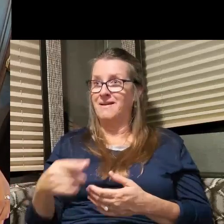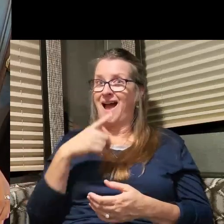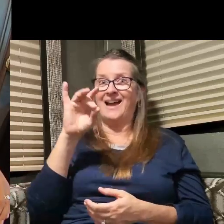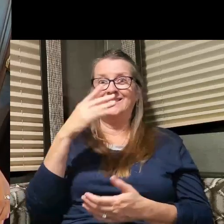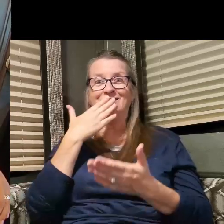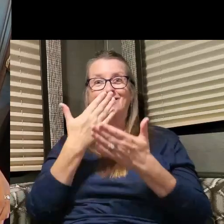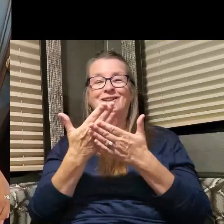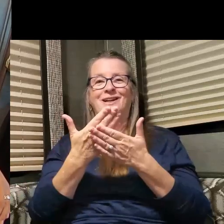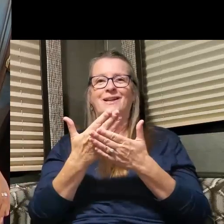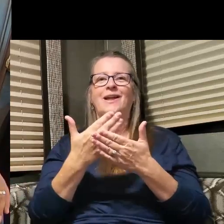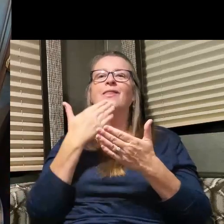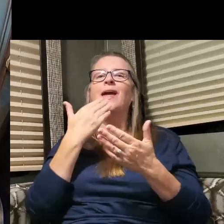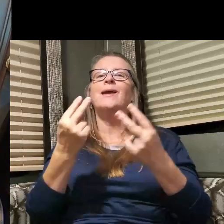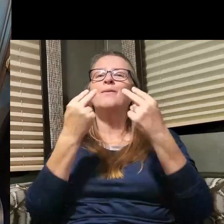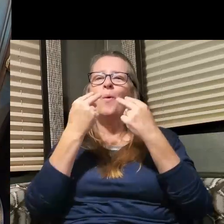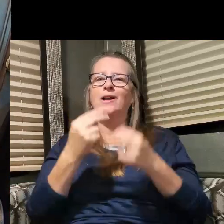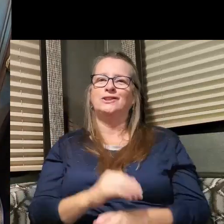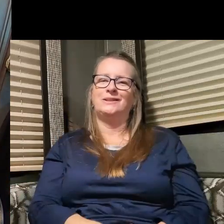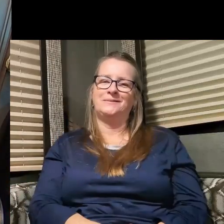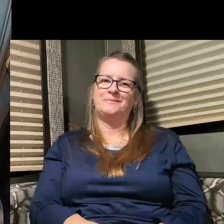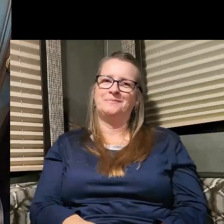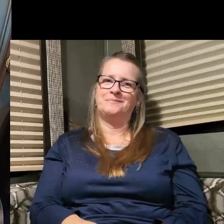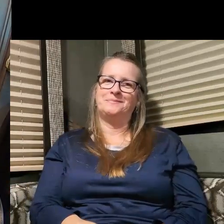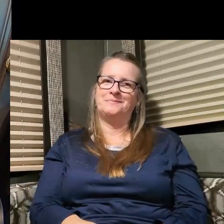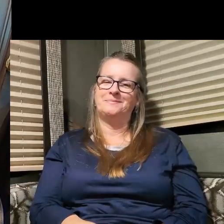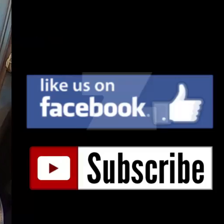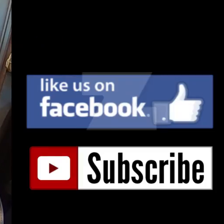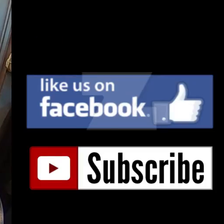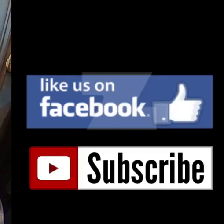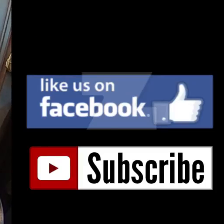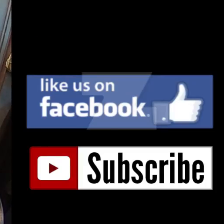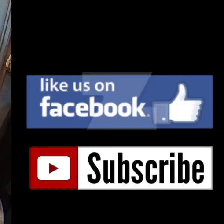Nice. I did good. I did good. Thanks for watching. Thanks for watching.